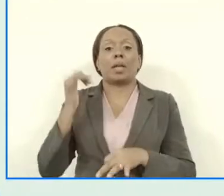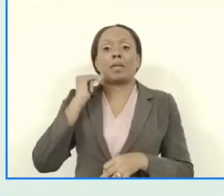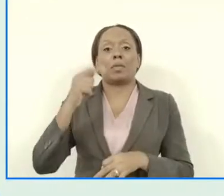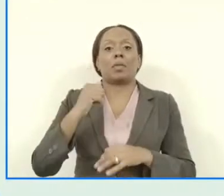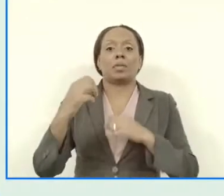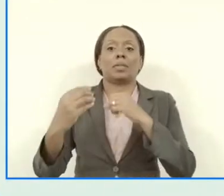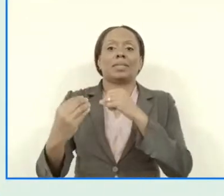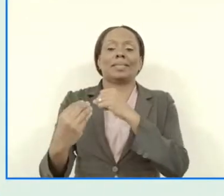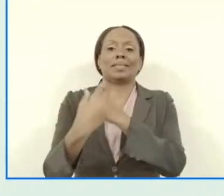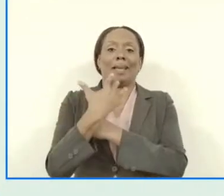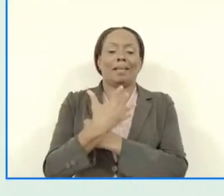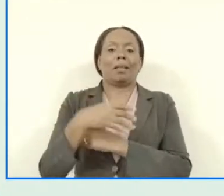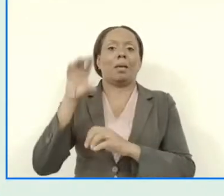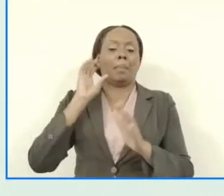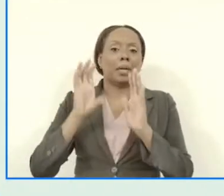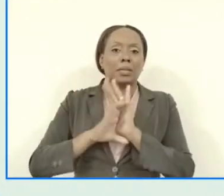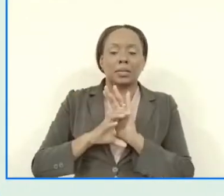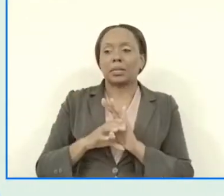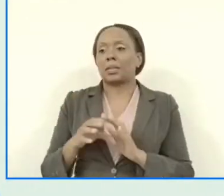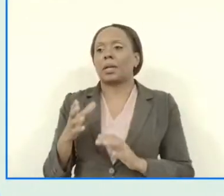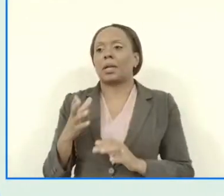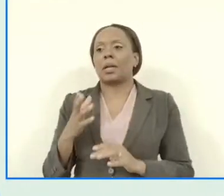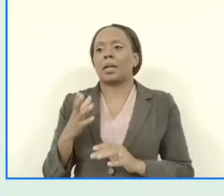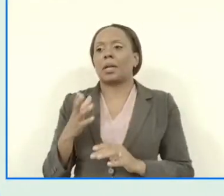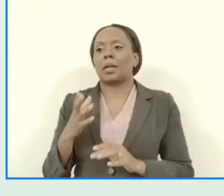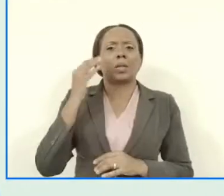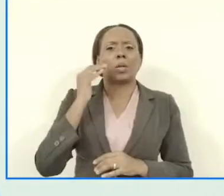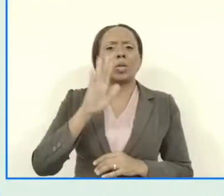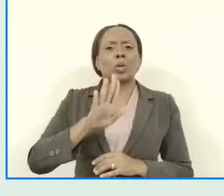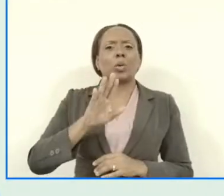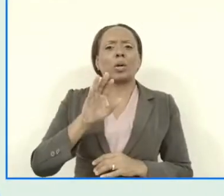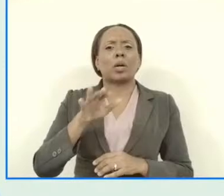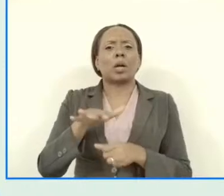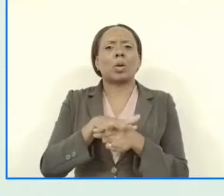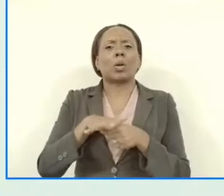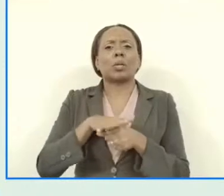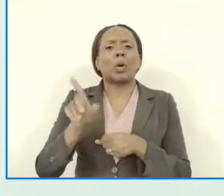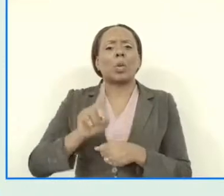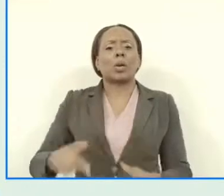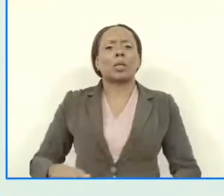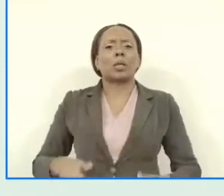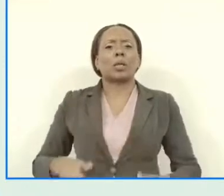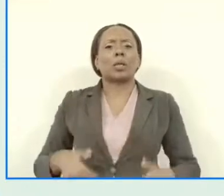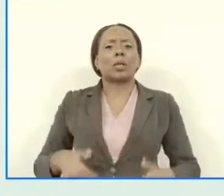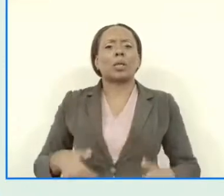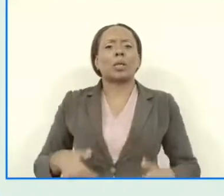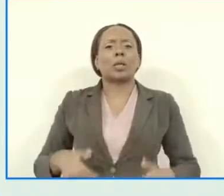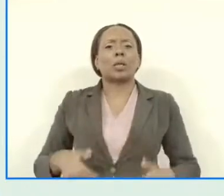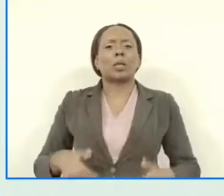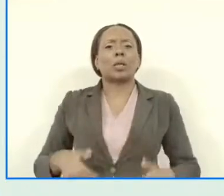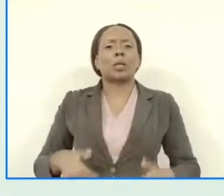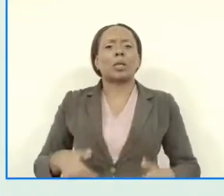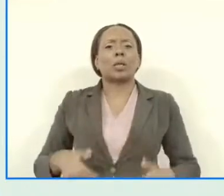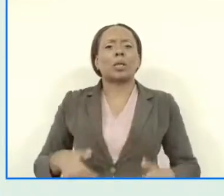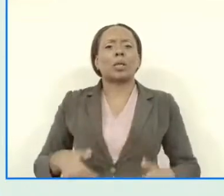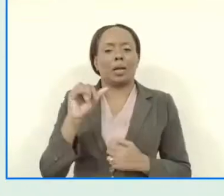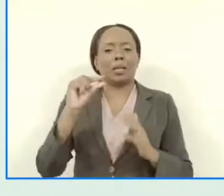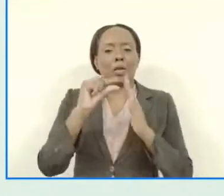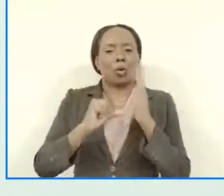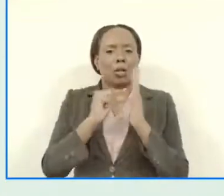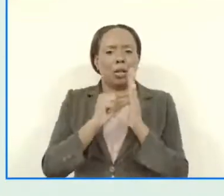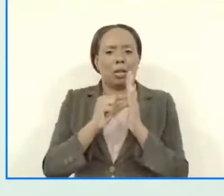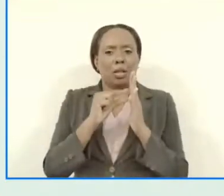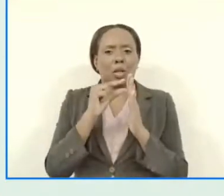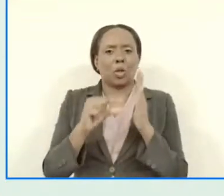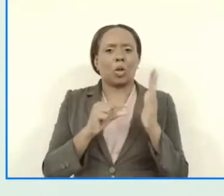us to help you. So we need as full information as we can possibly get so that